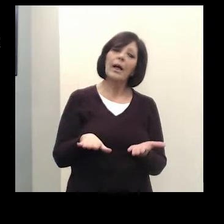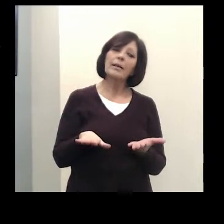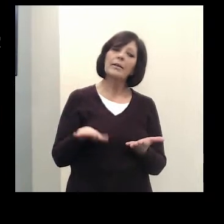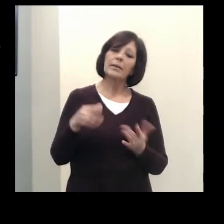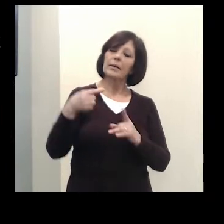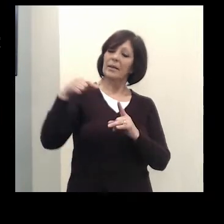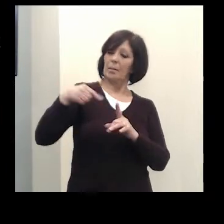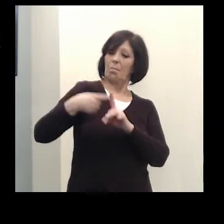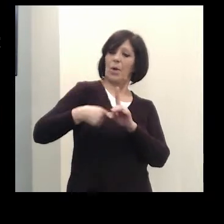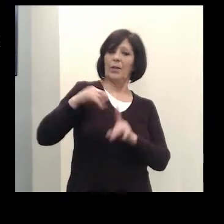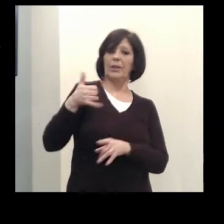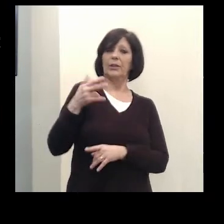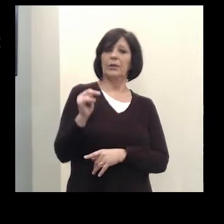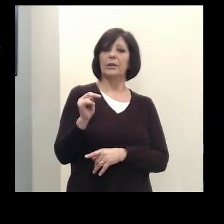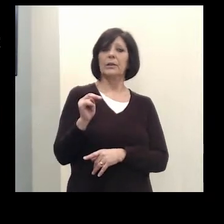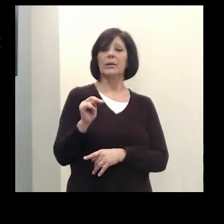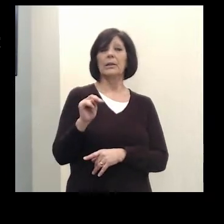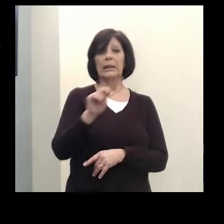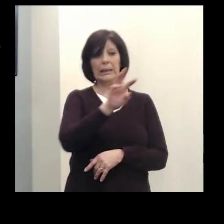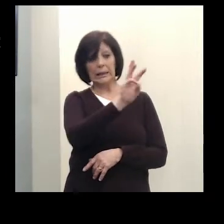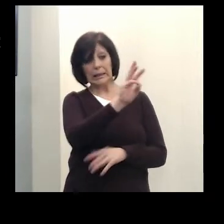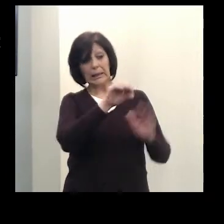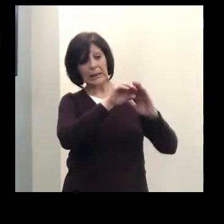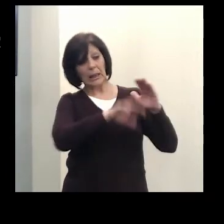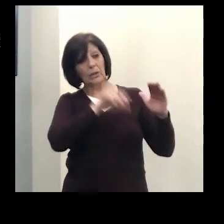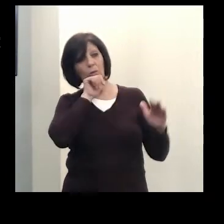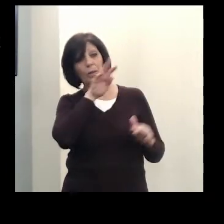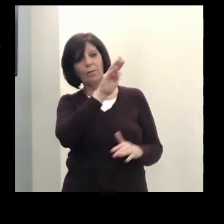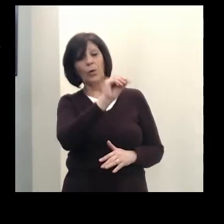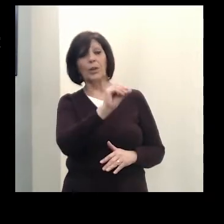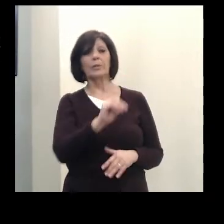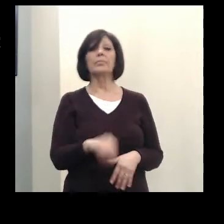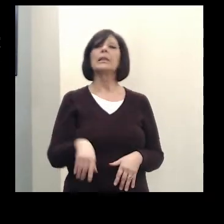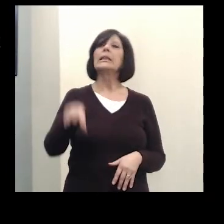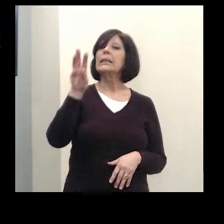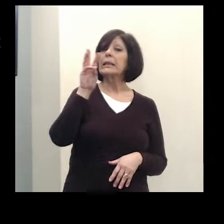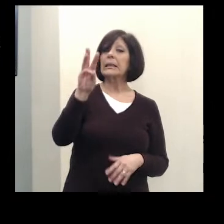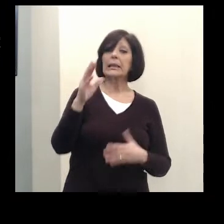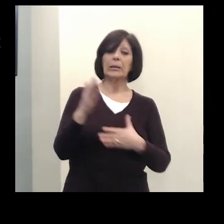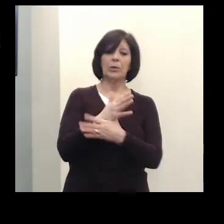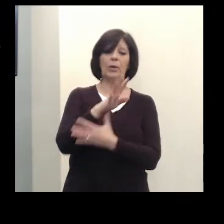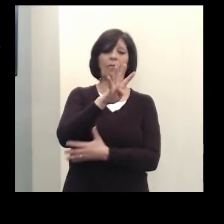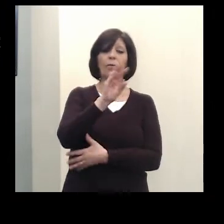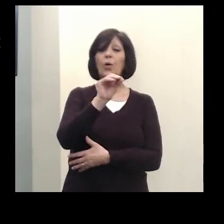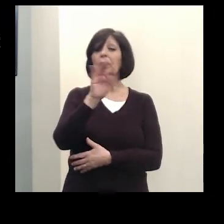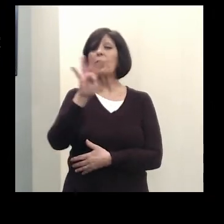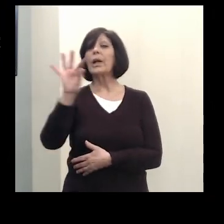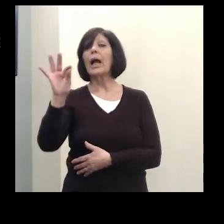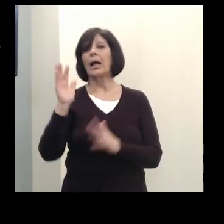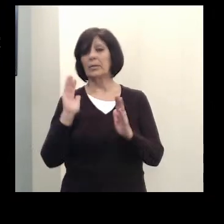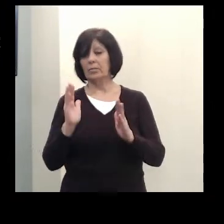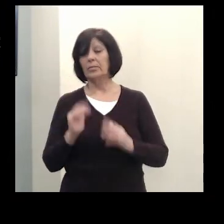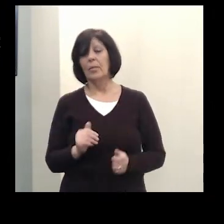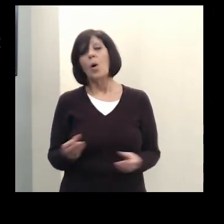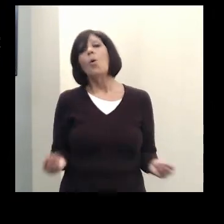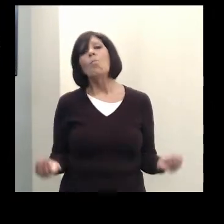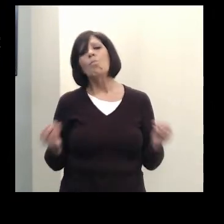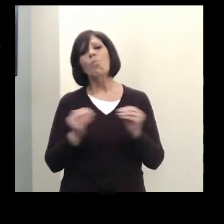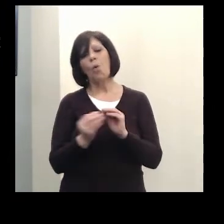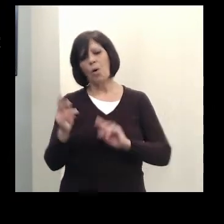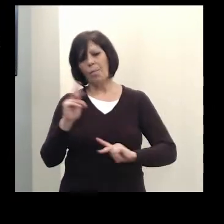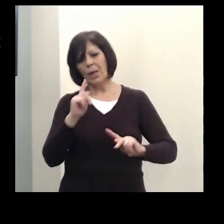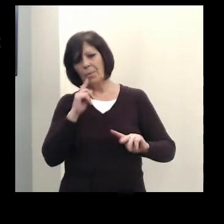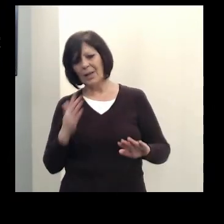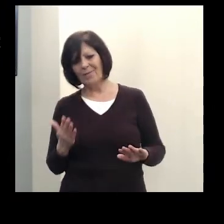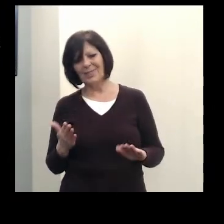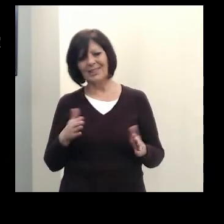January, 6 under the age of 40, 6 under the age, or between the ages of 40 and 49. More people have died